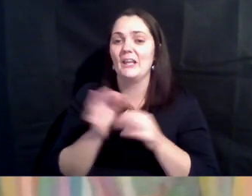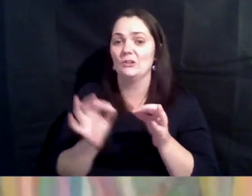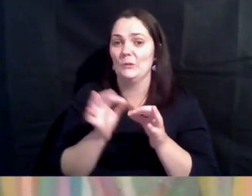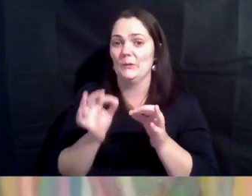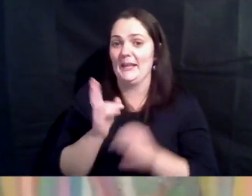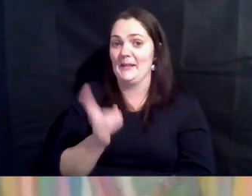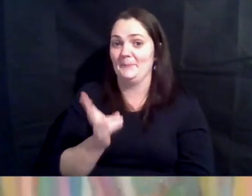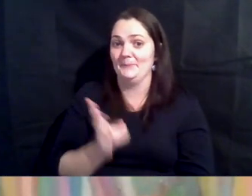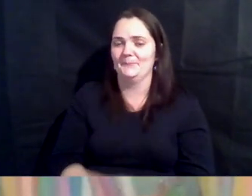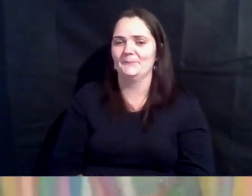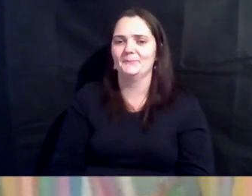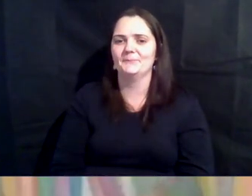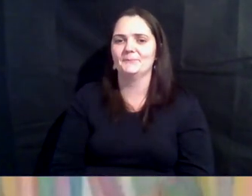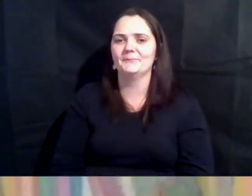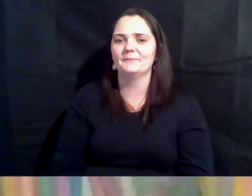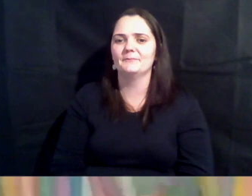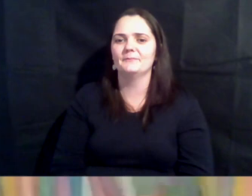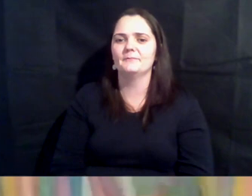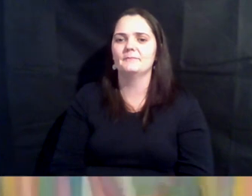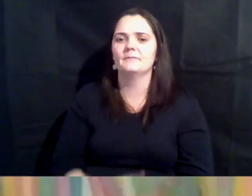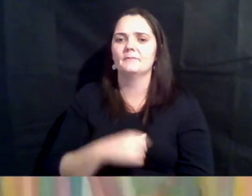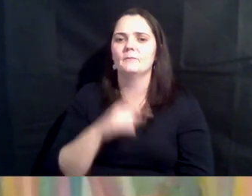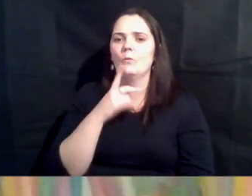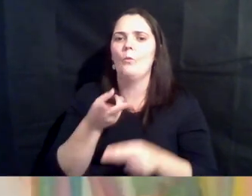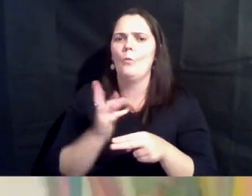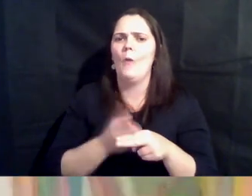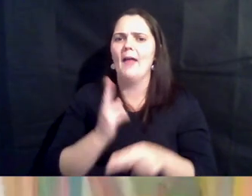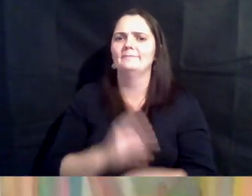And off we trot. I'm going to be speedy.